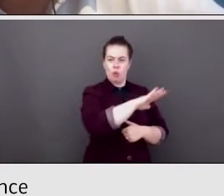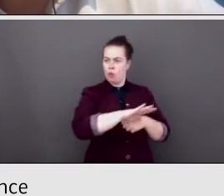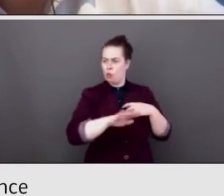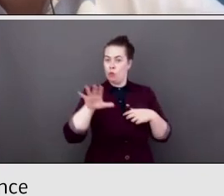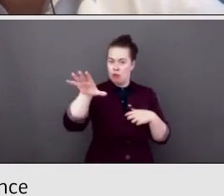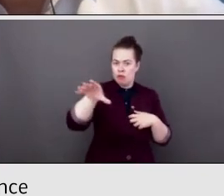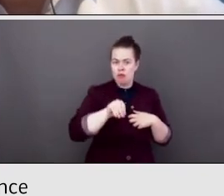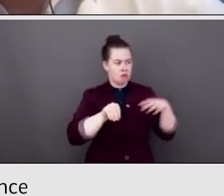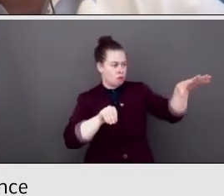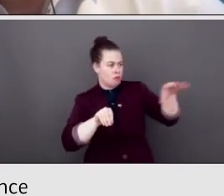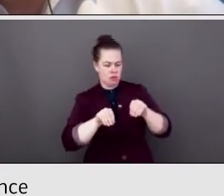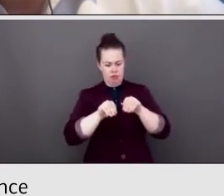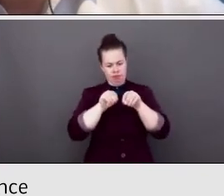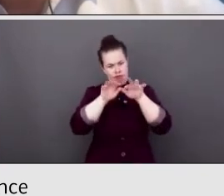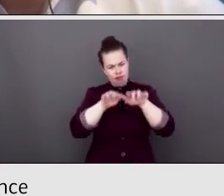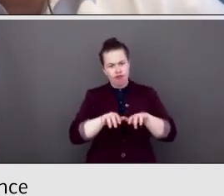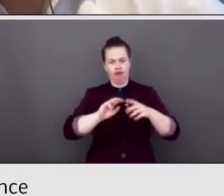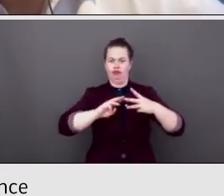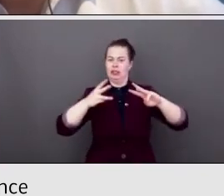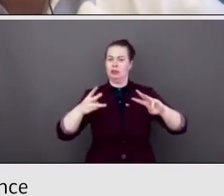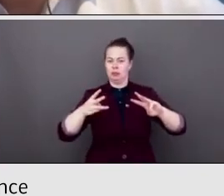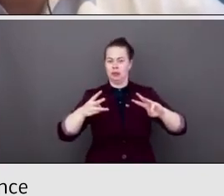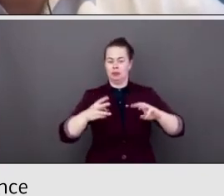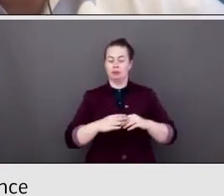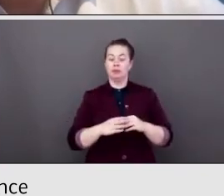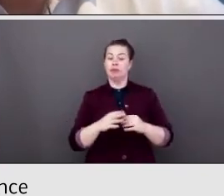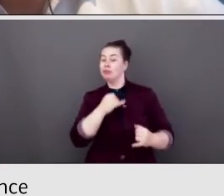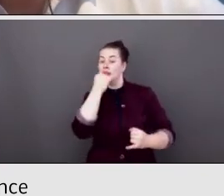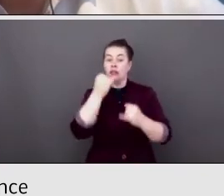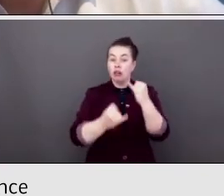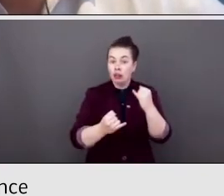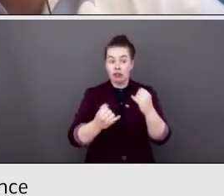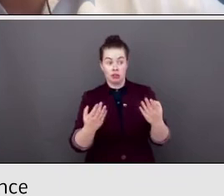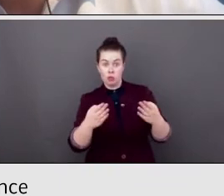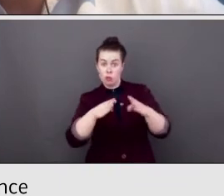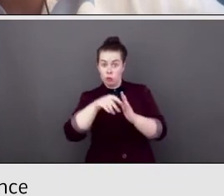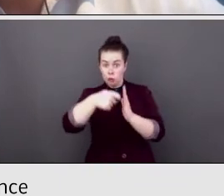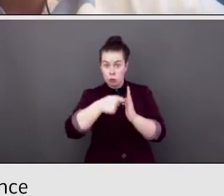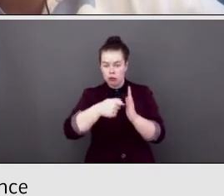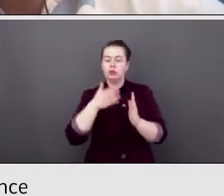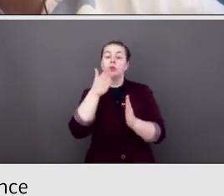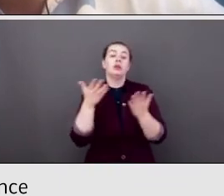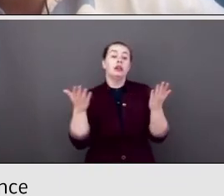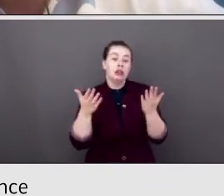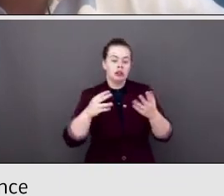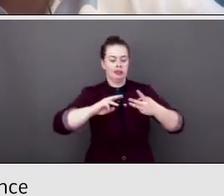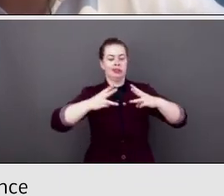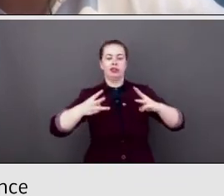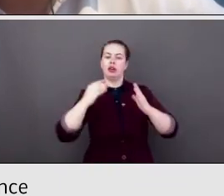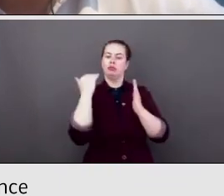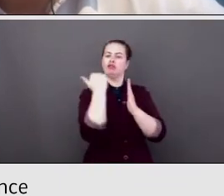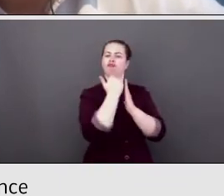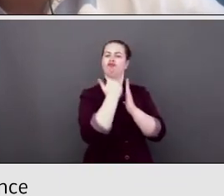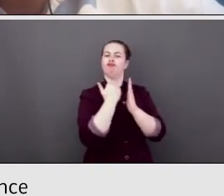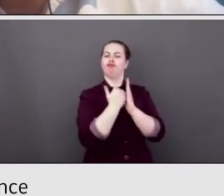framework. And at the end of the project, Shapes intends to propose interoperability specification for integrated care and